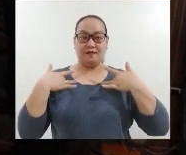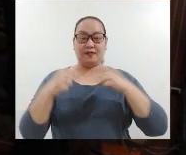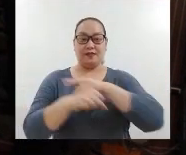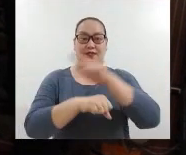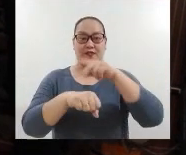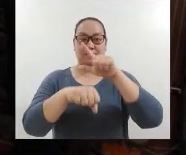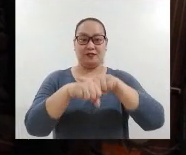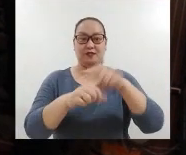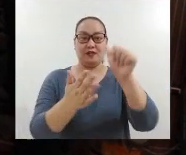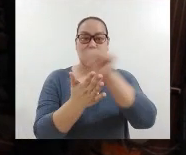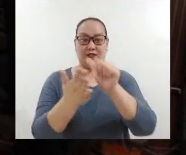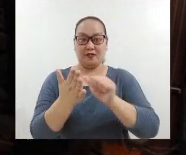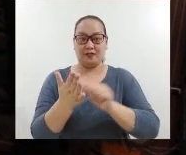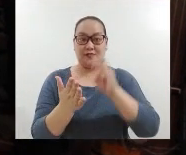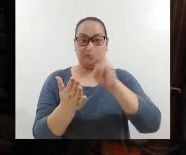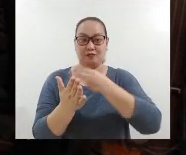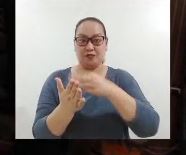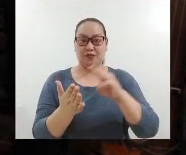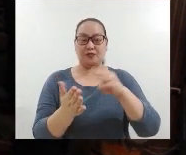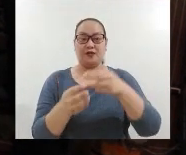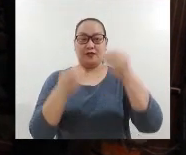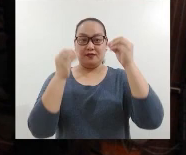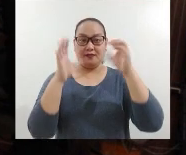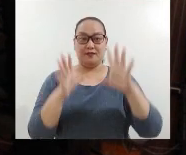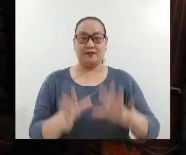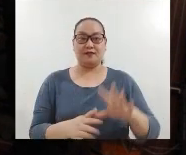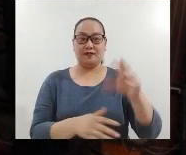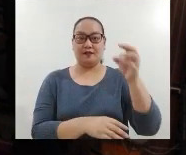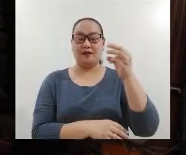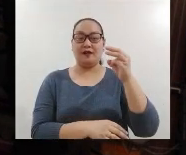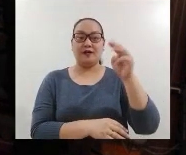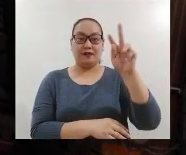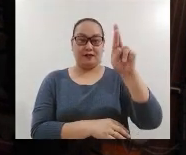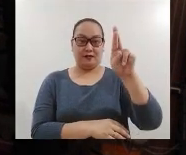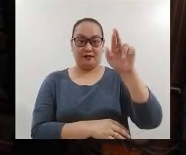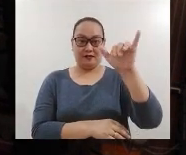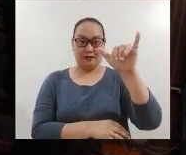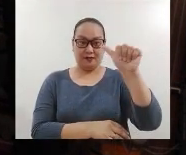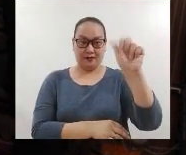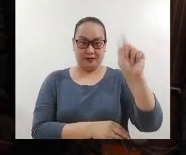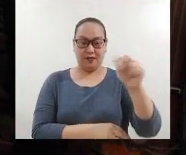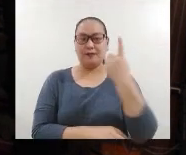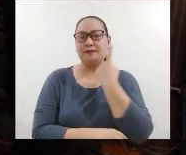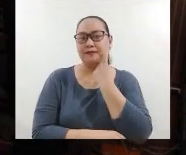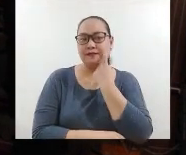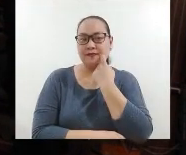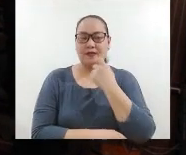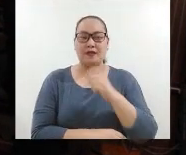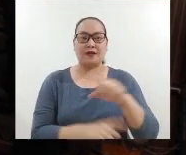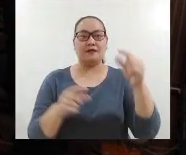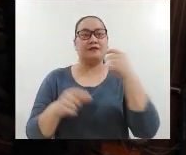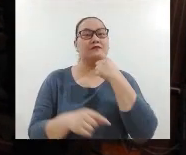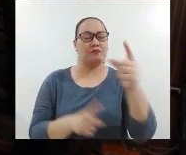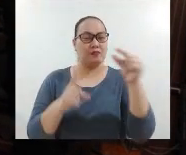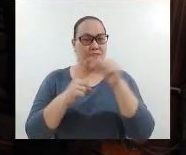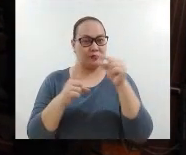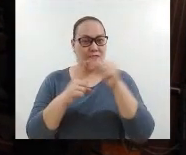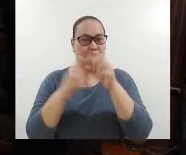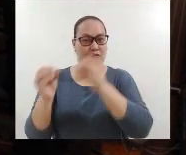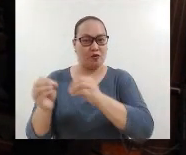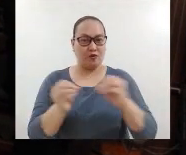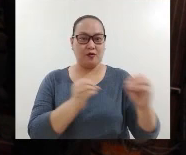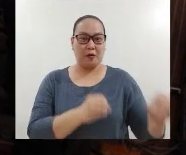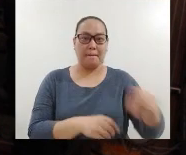in music, Maestro Ryan Cayabyab. Earlier, I mentioned the term organized simply because